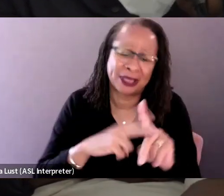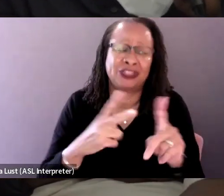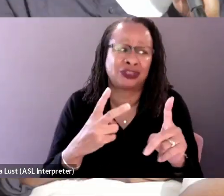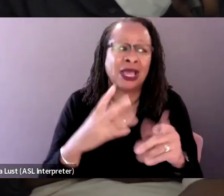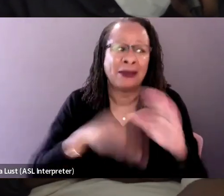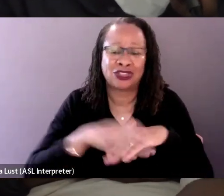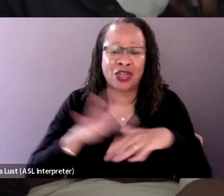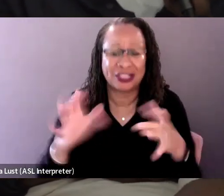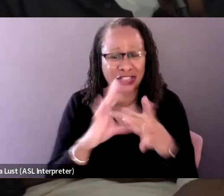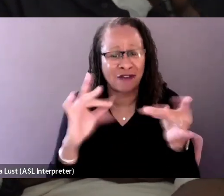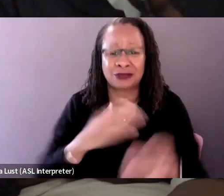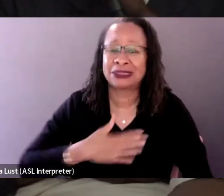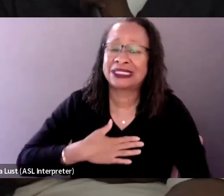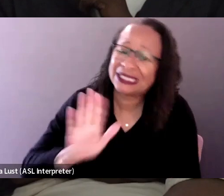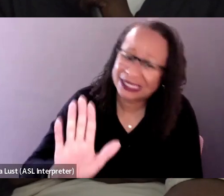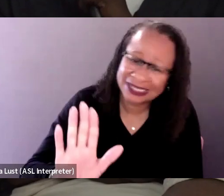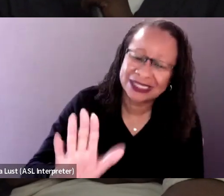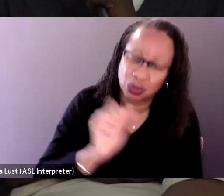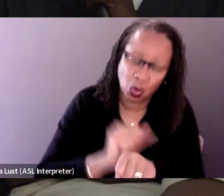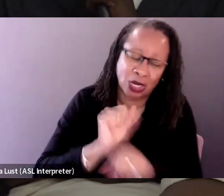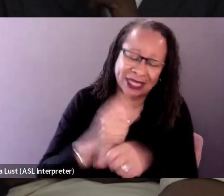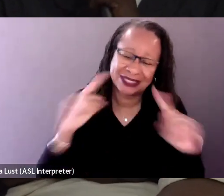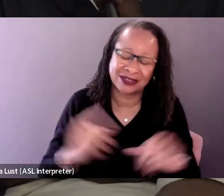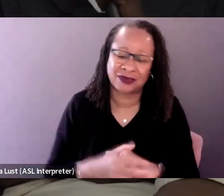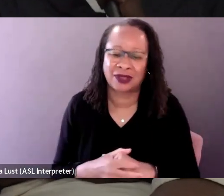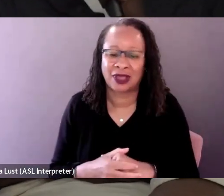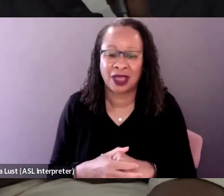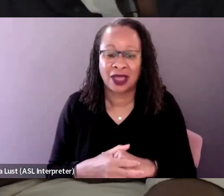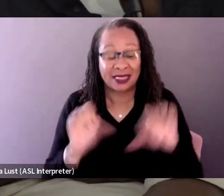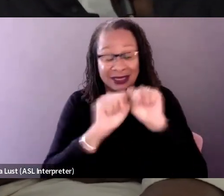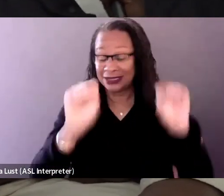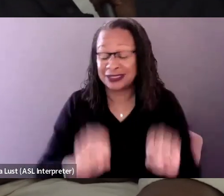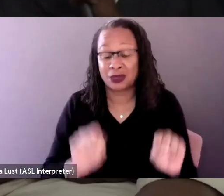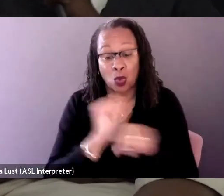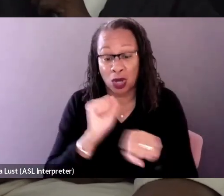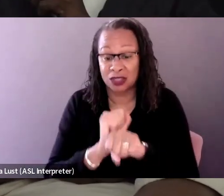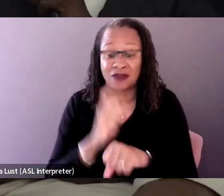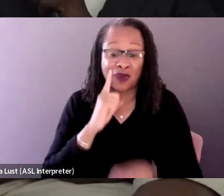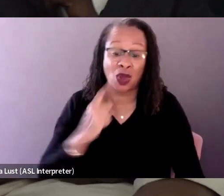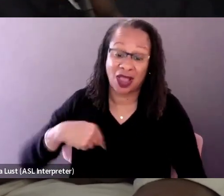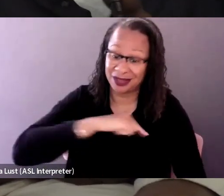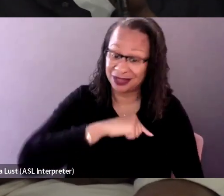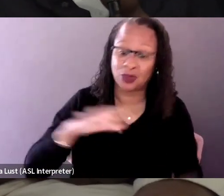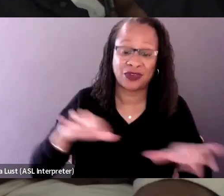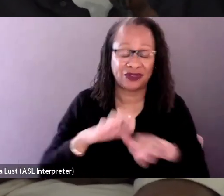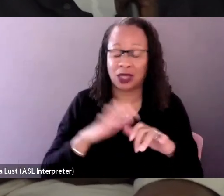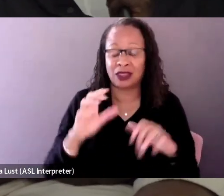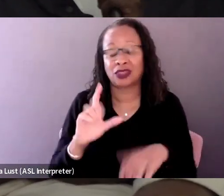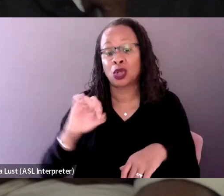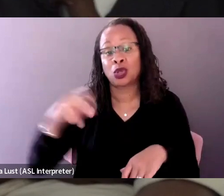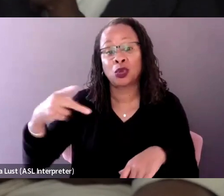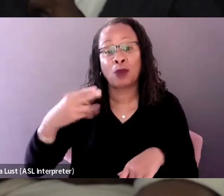Please. Please don't. But the system works. I mean, you know, it works for us. We found the loopholes. Mavis found a loophole. You know,